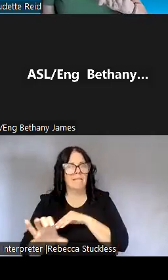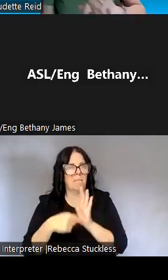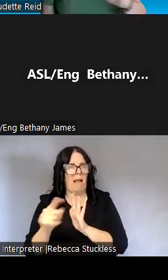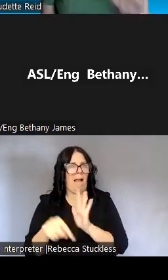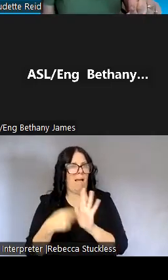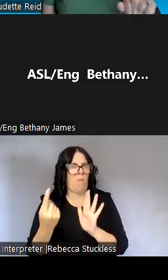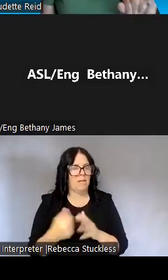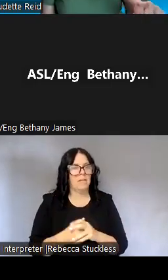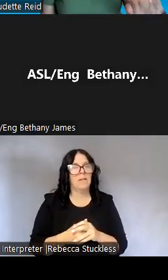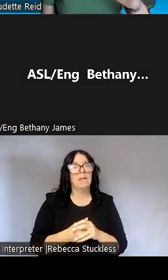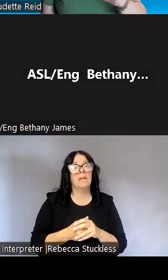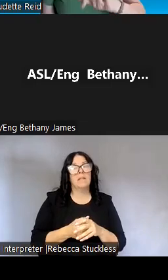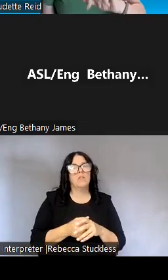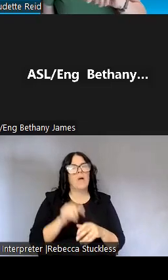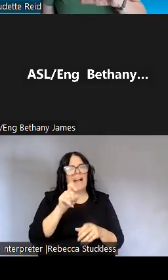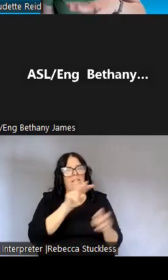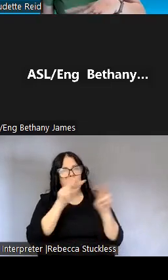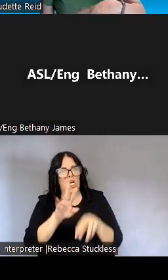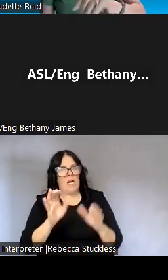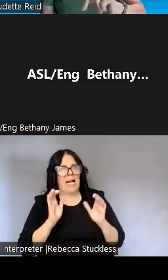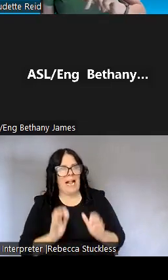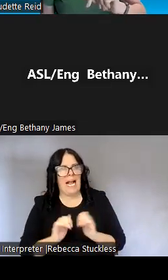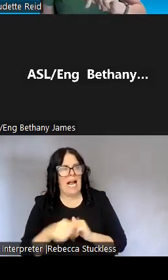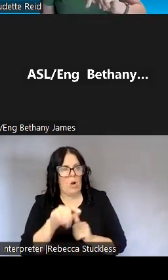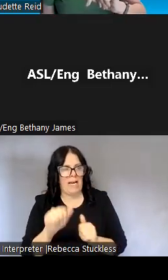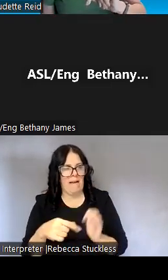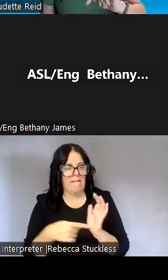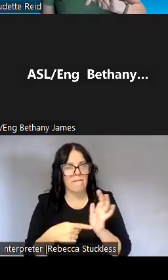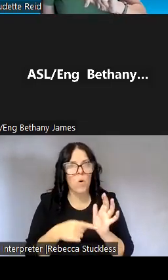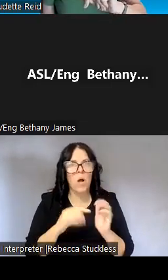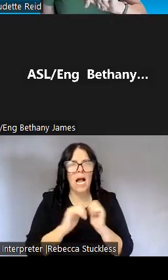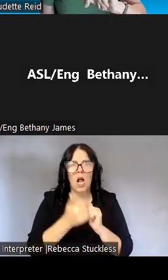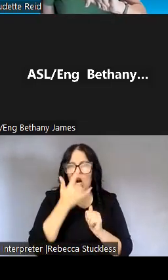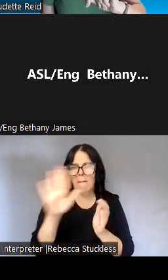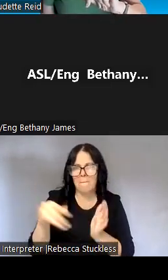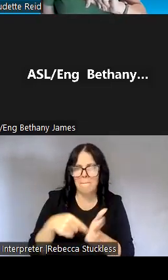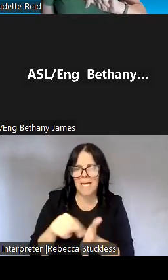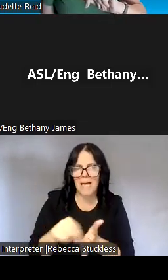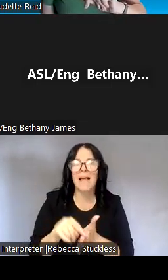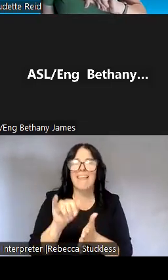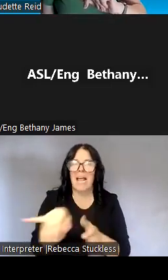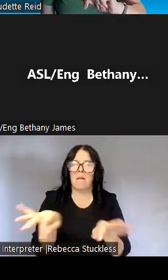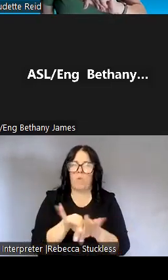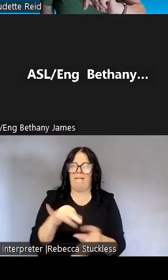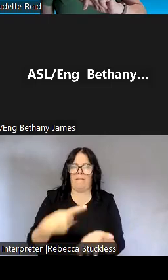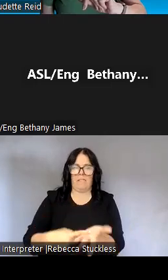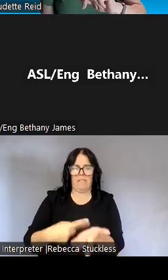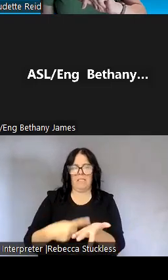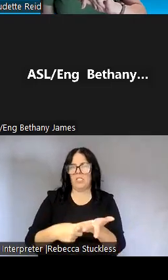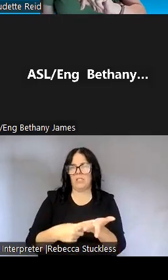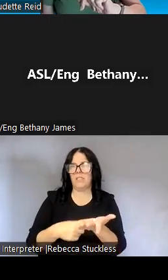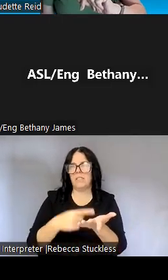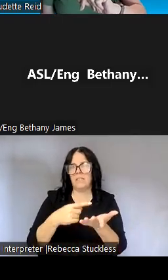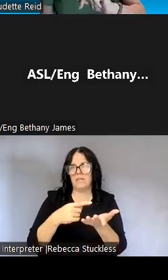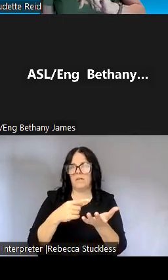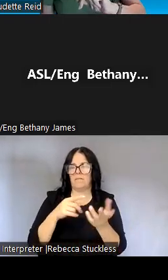going to be paying for the service is an important part that you need to be bringing up when they're talking about needing